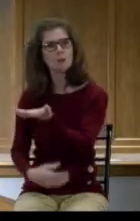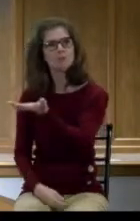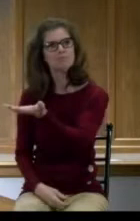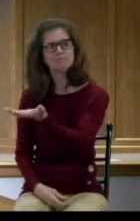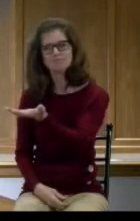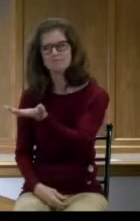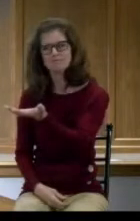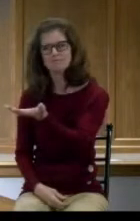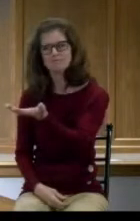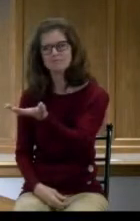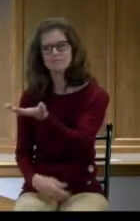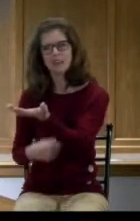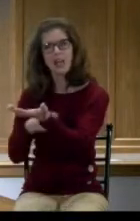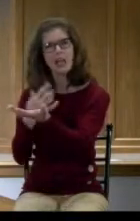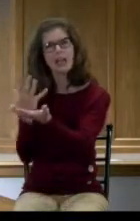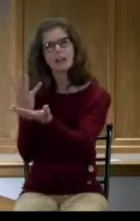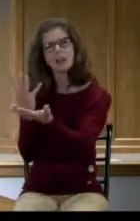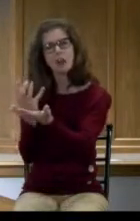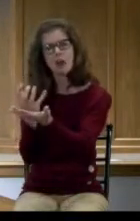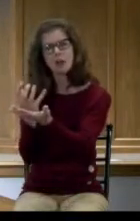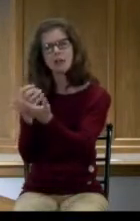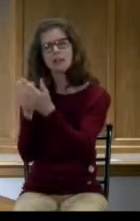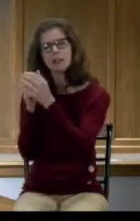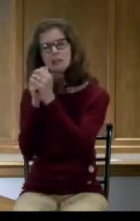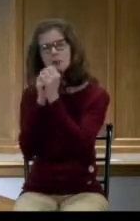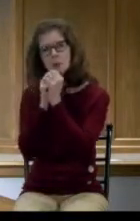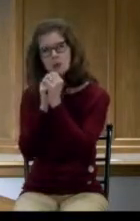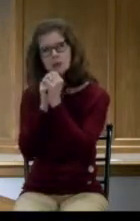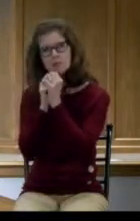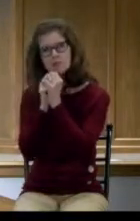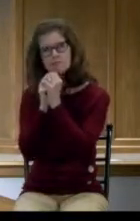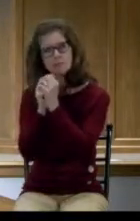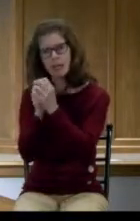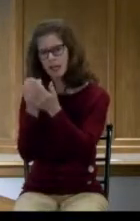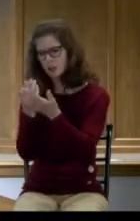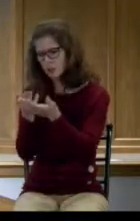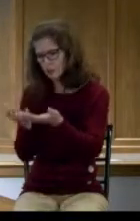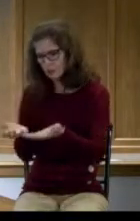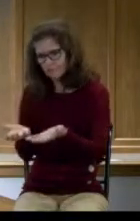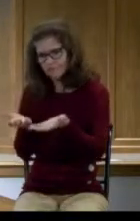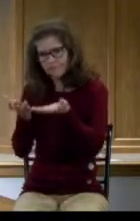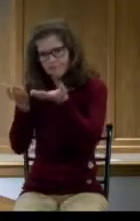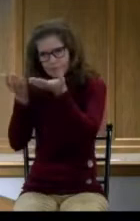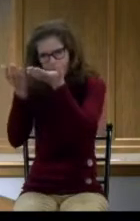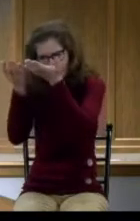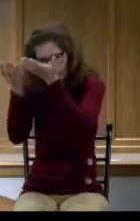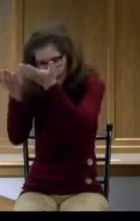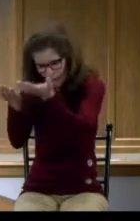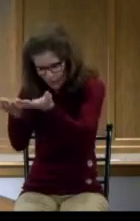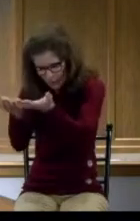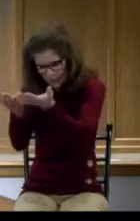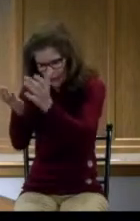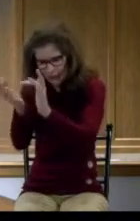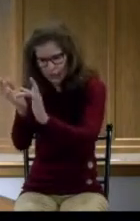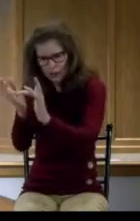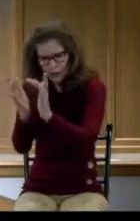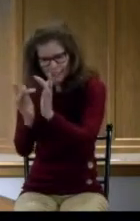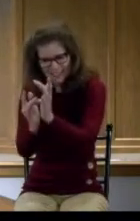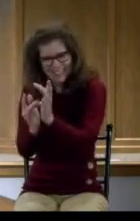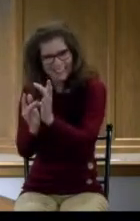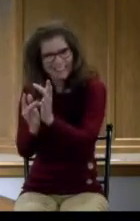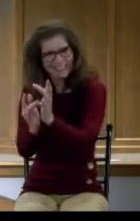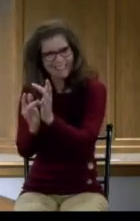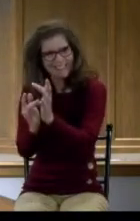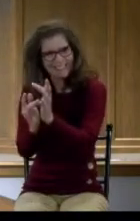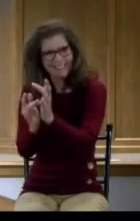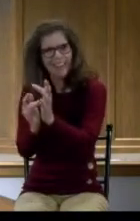worship. And she gave it to Jesus, and he acknowledges that she does what she can. Here's a goal that you